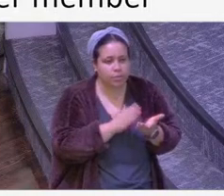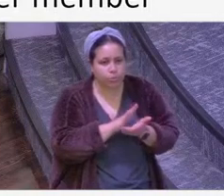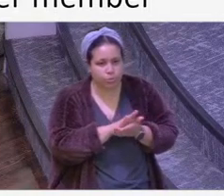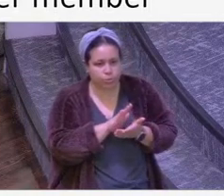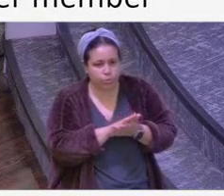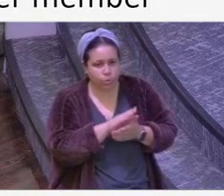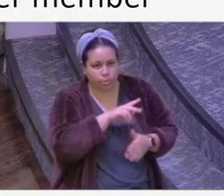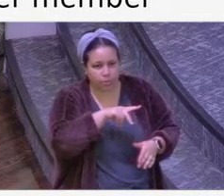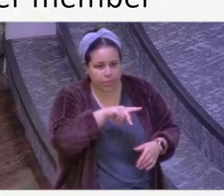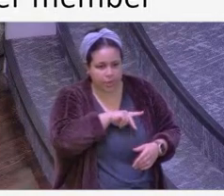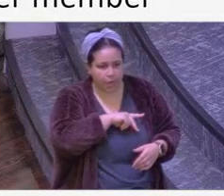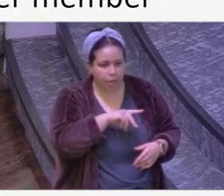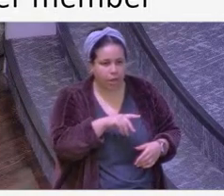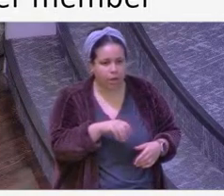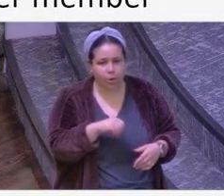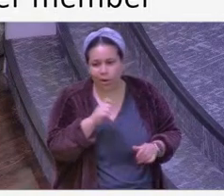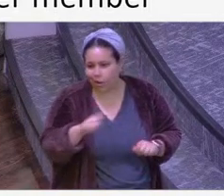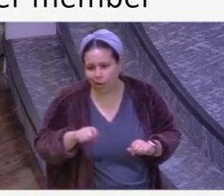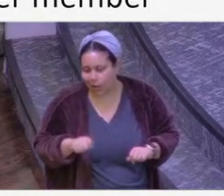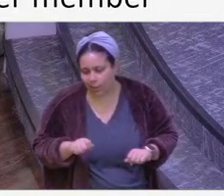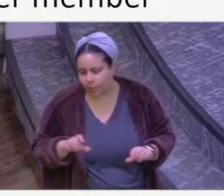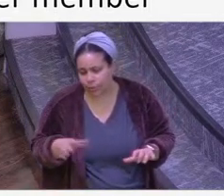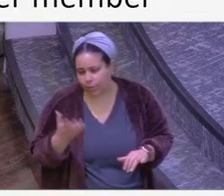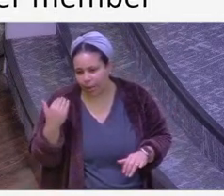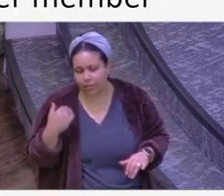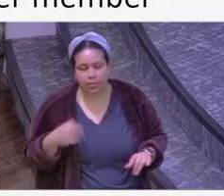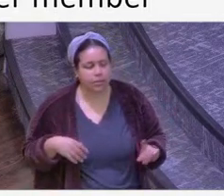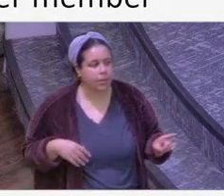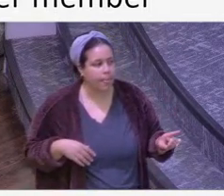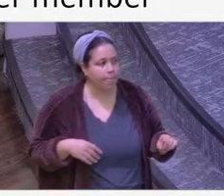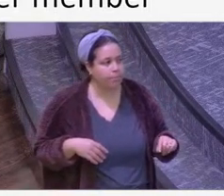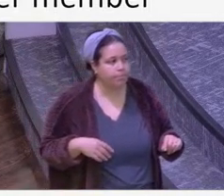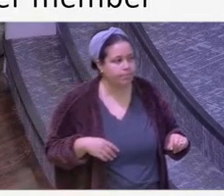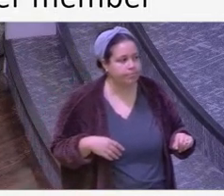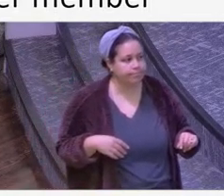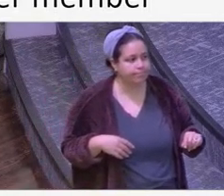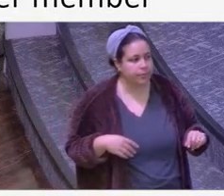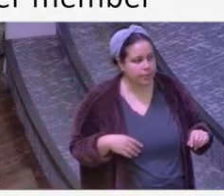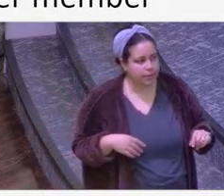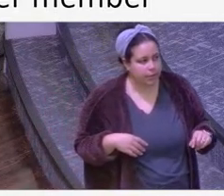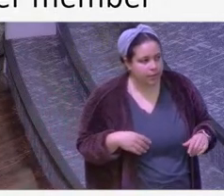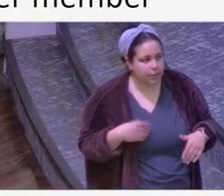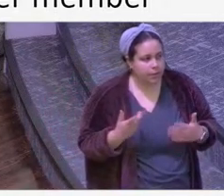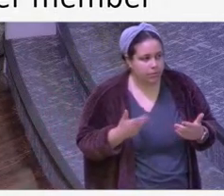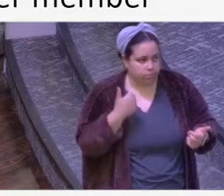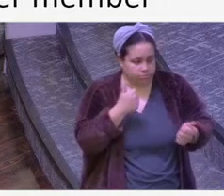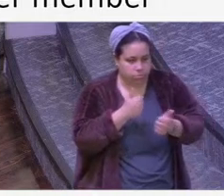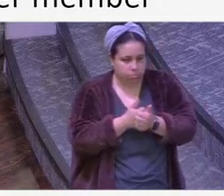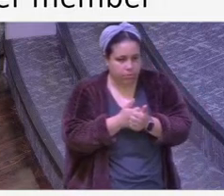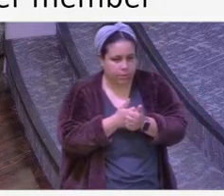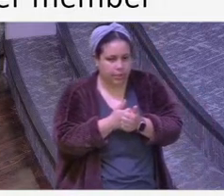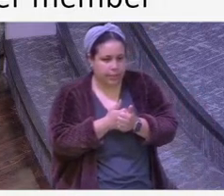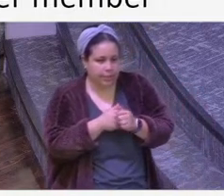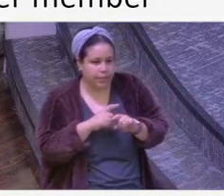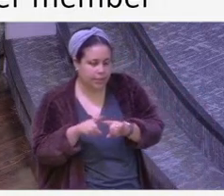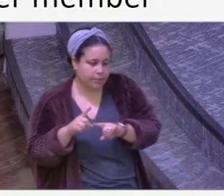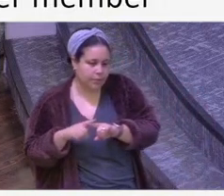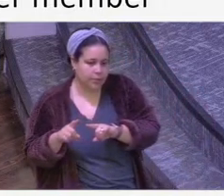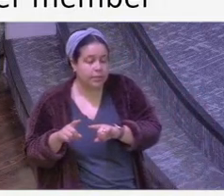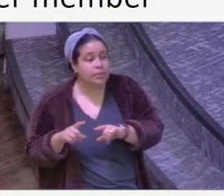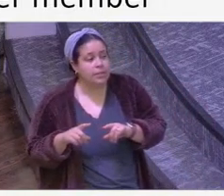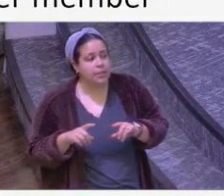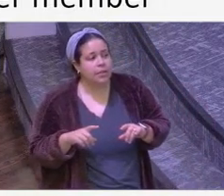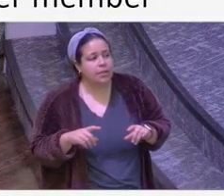personnel costs, which we have not been able to do in the past. We've been able to, you know, do a lot of upgrades and TGICs and some other things that have been